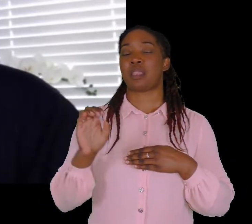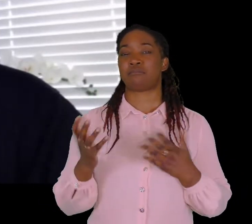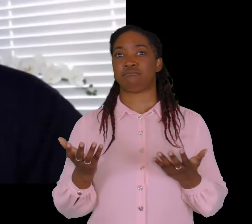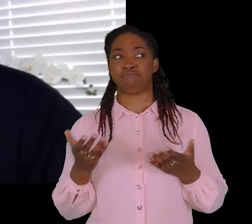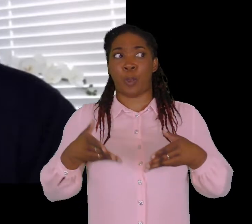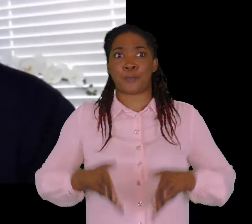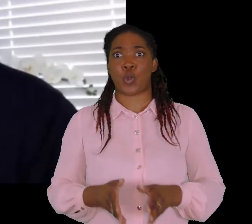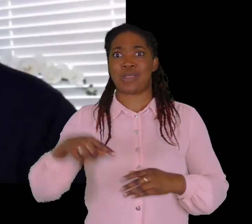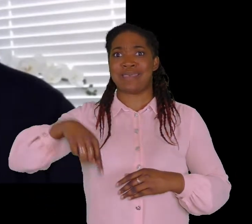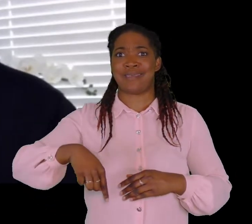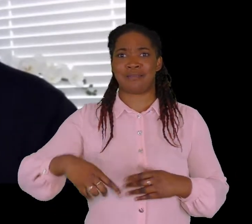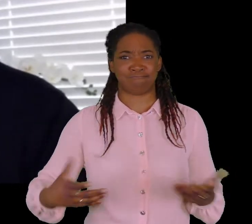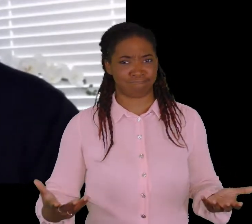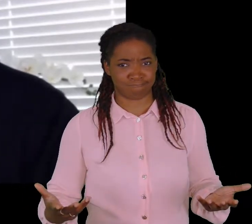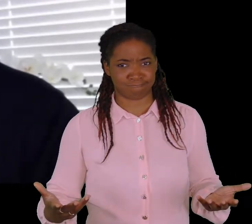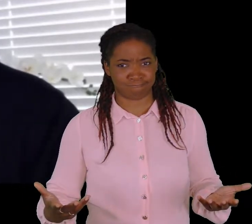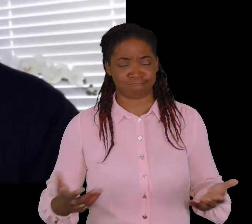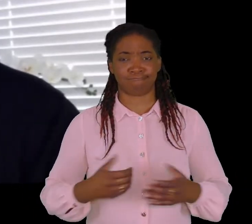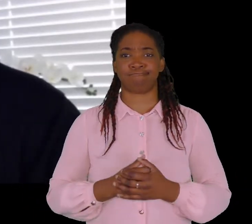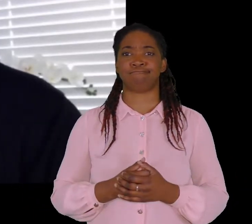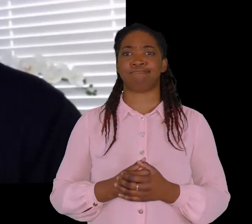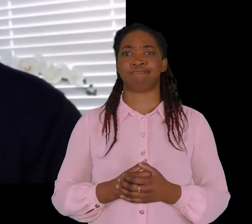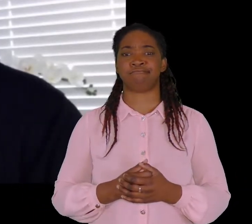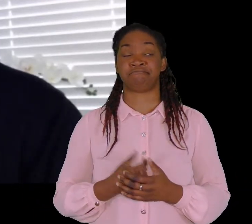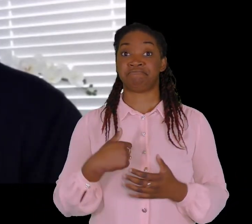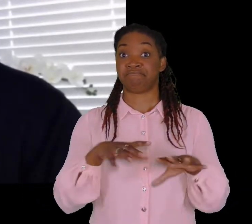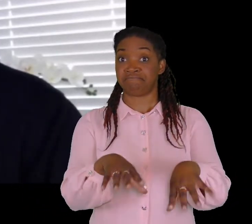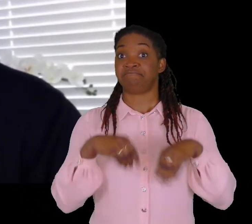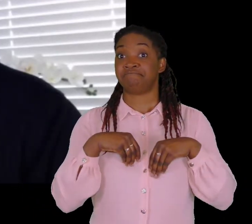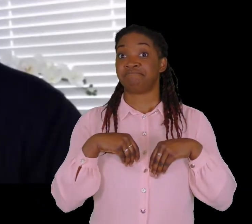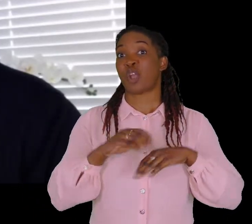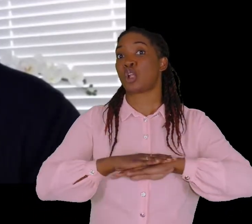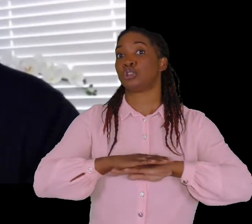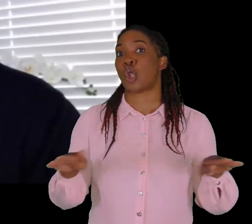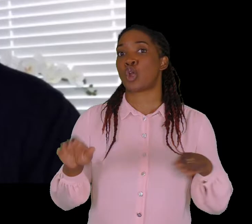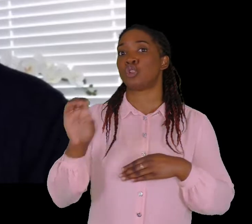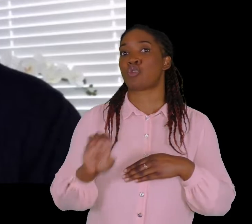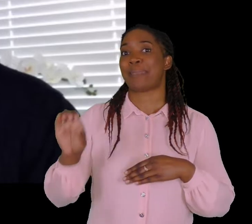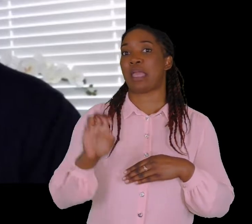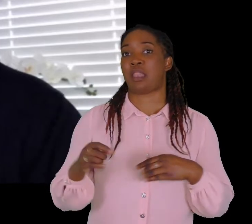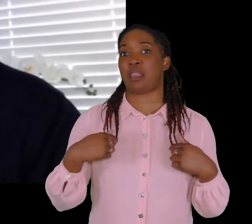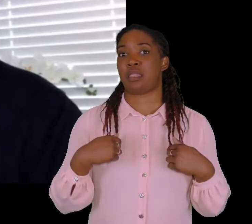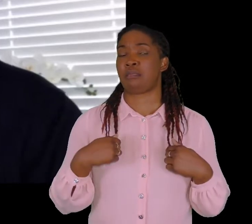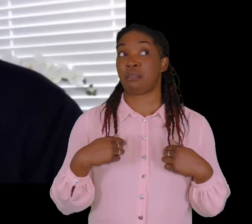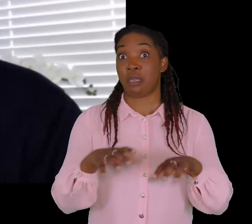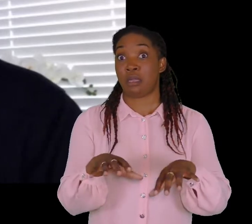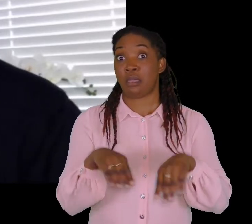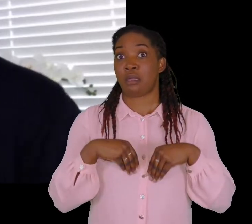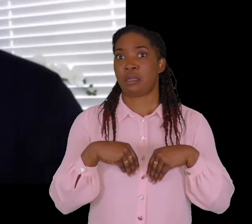So the idea, and we took on this idea of the non-European. And all of a sudden, now Britain has become non-European.